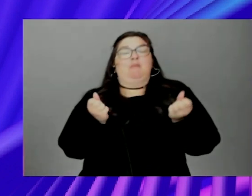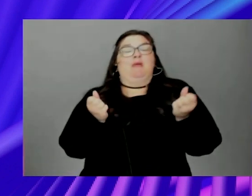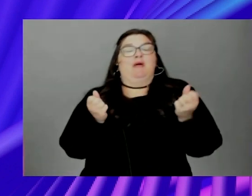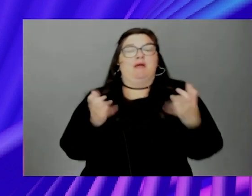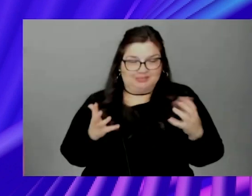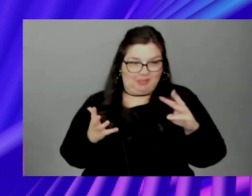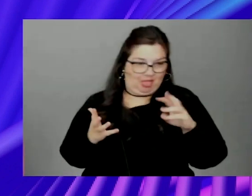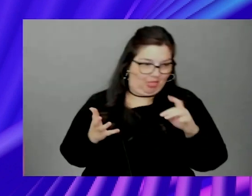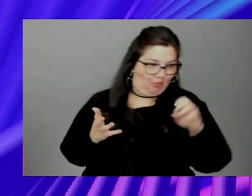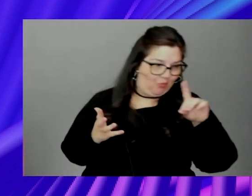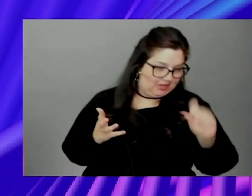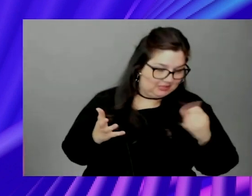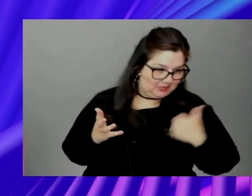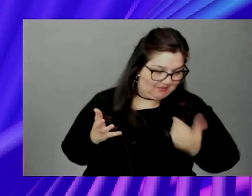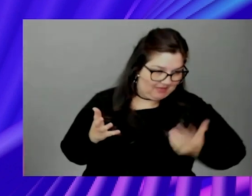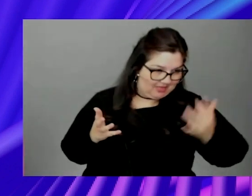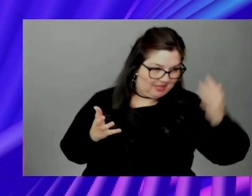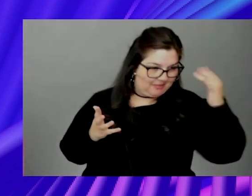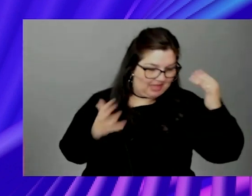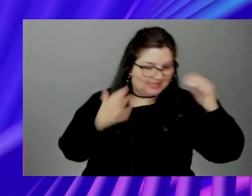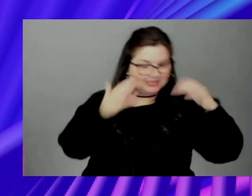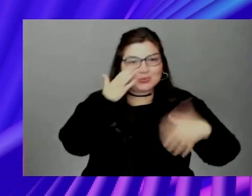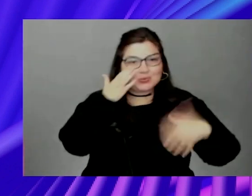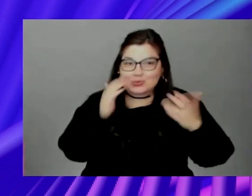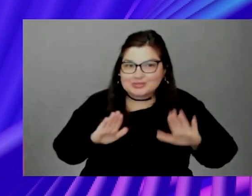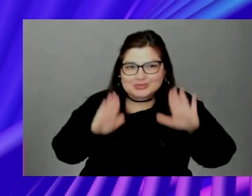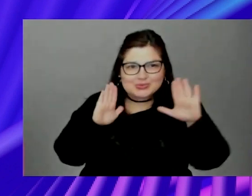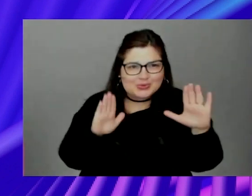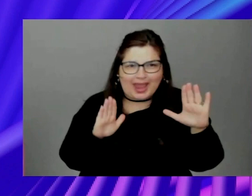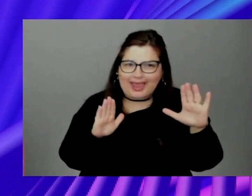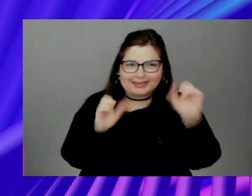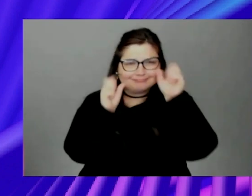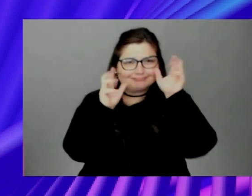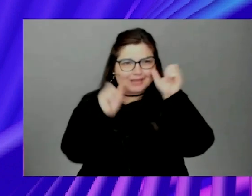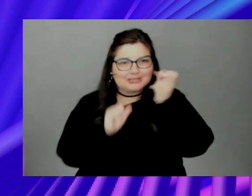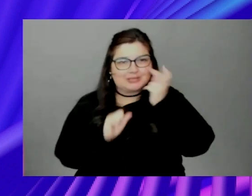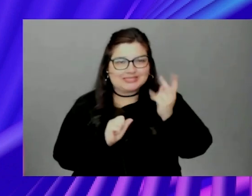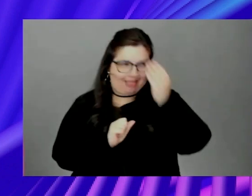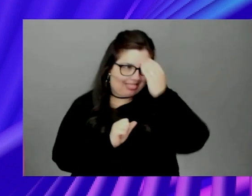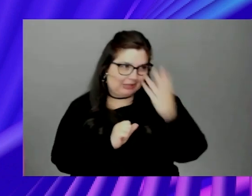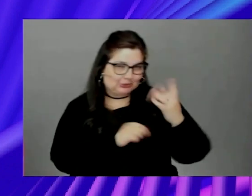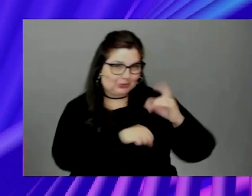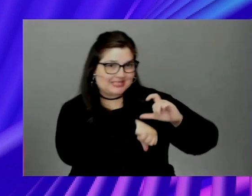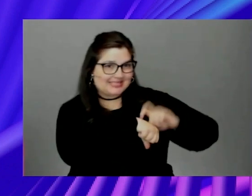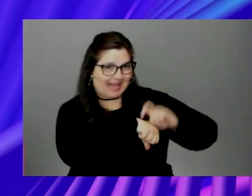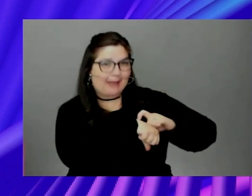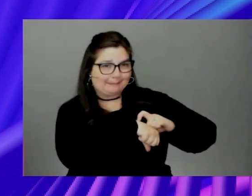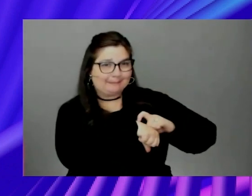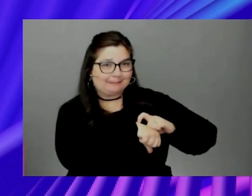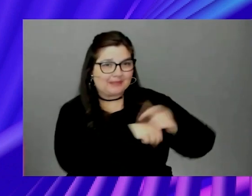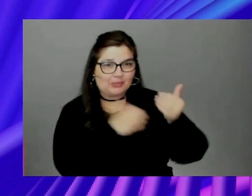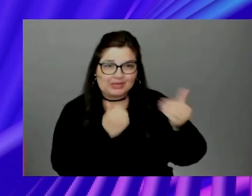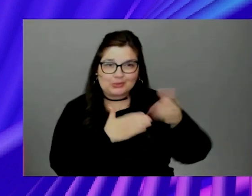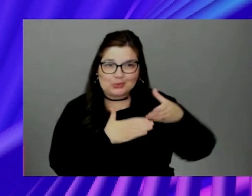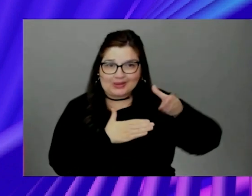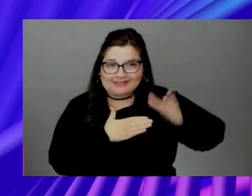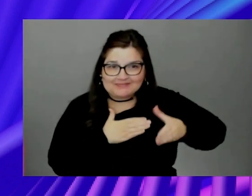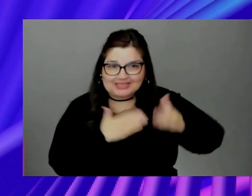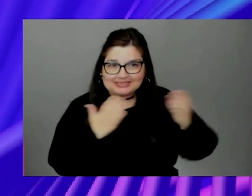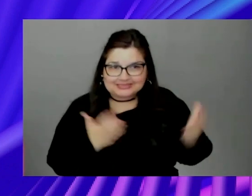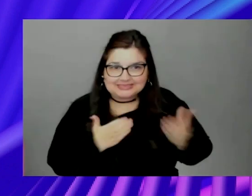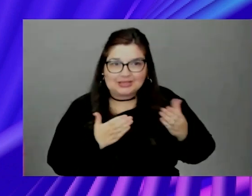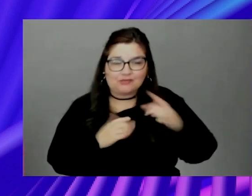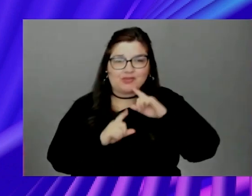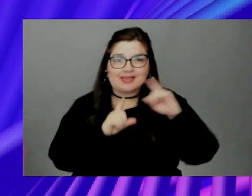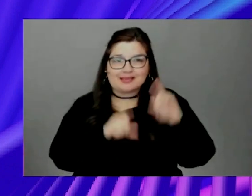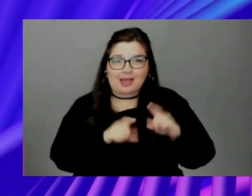this is great. This is awesome to see. We are at time, so we are going to finish here on the command line experience, but we're